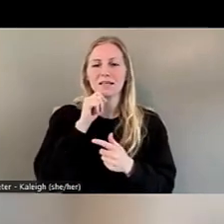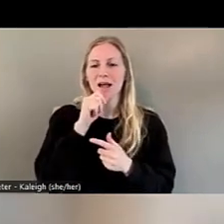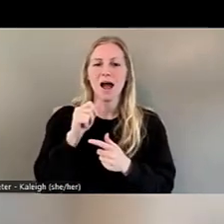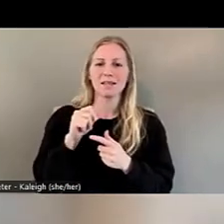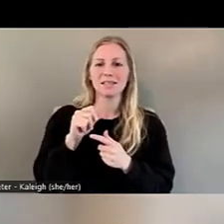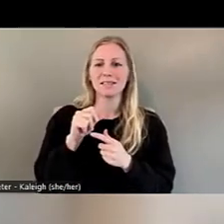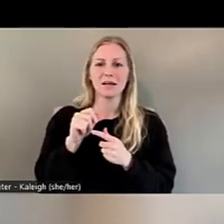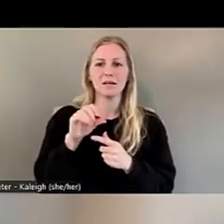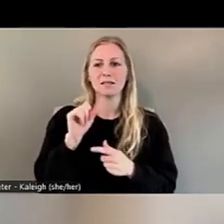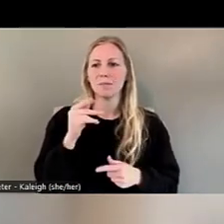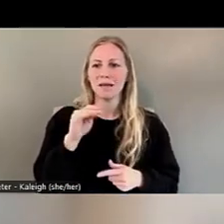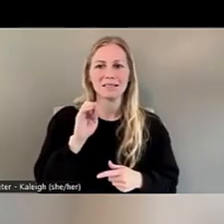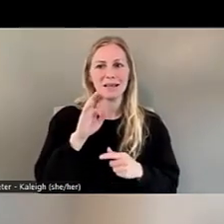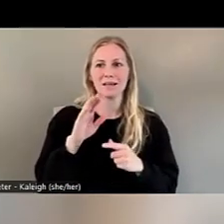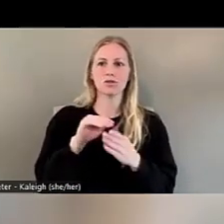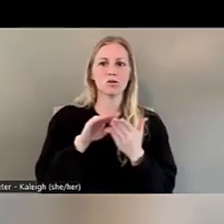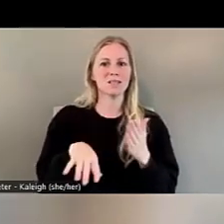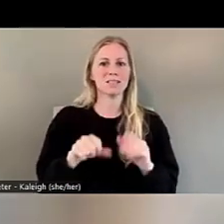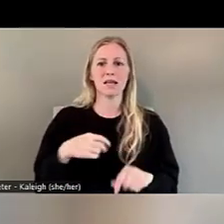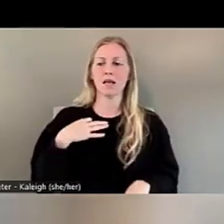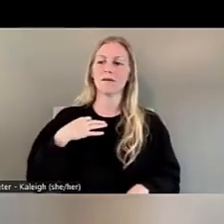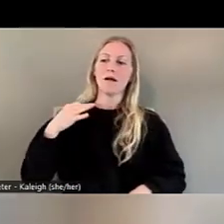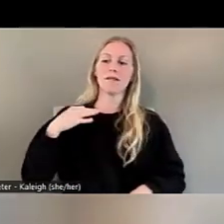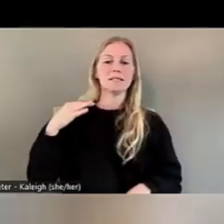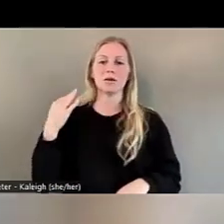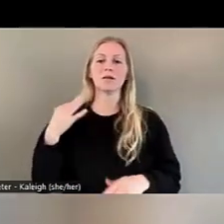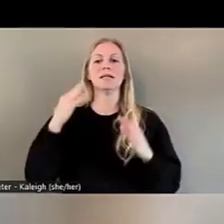or de-escalate.